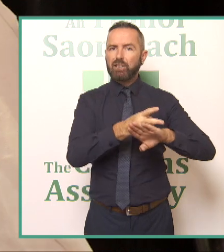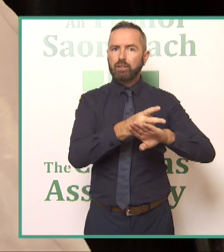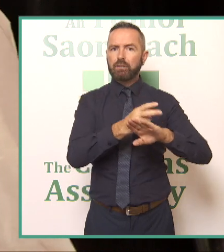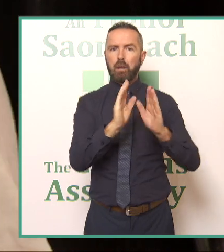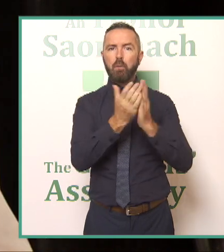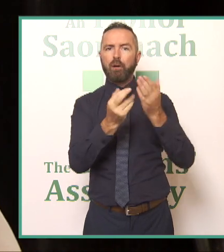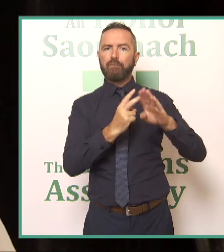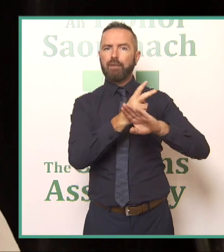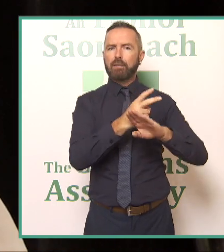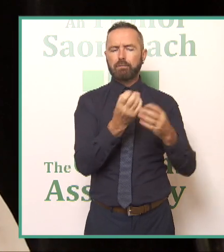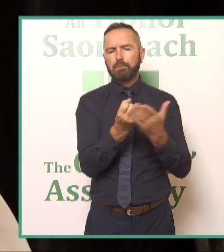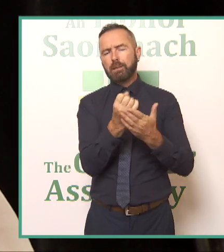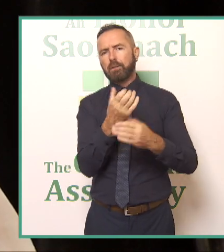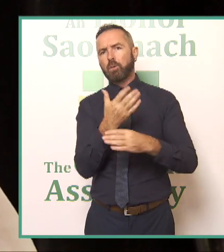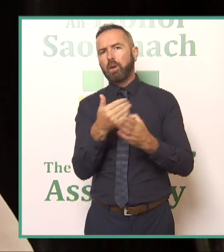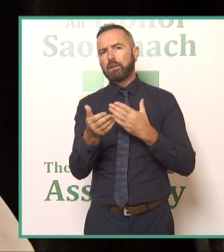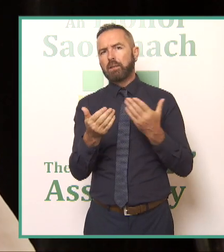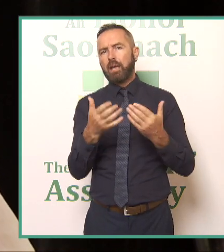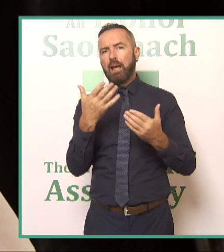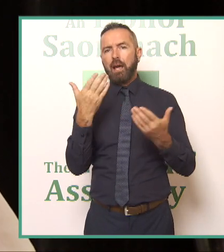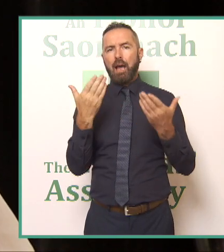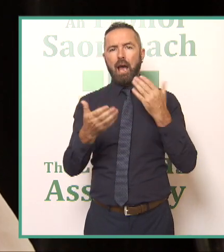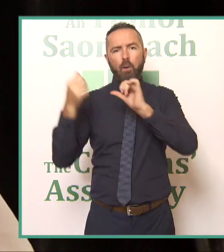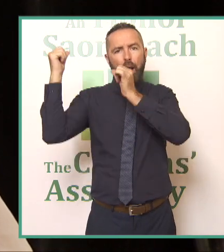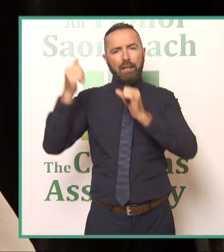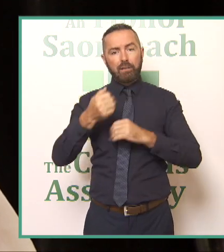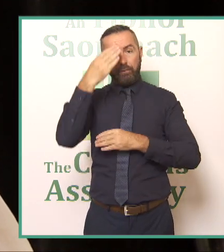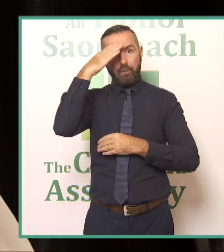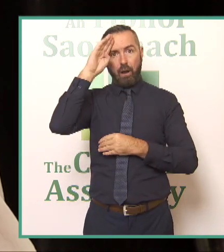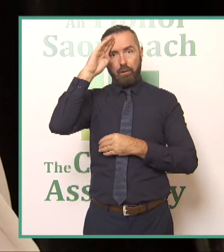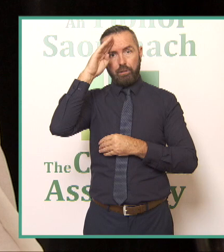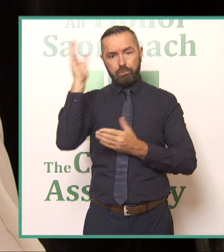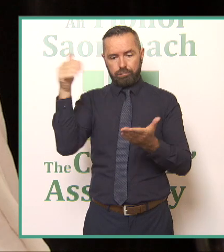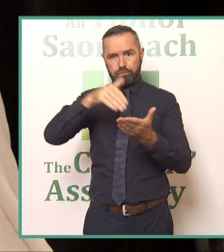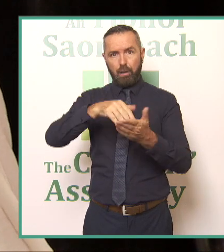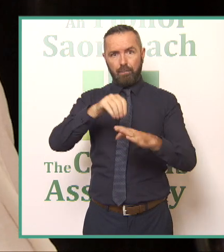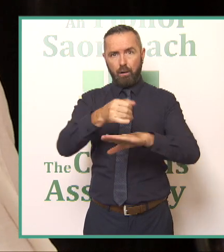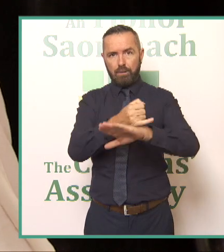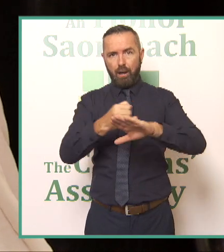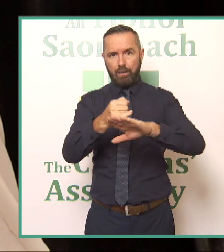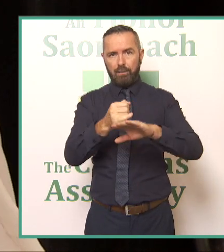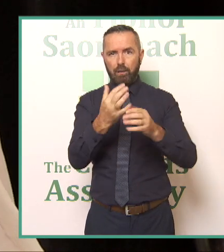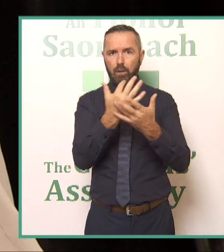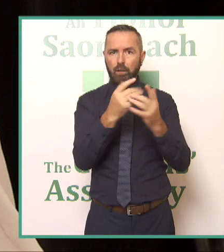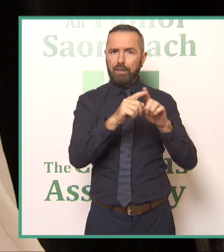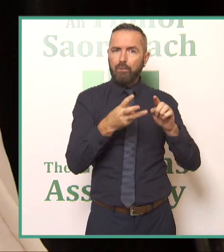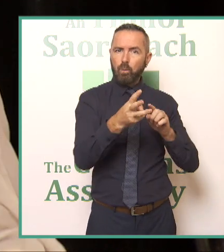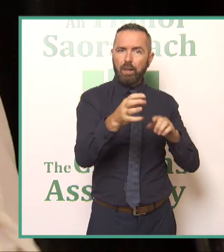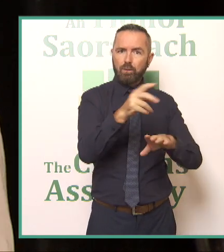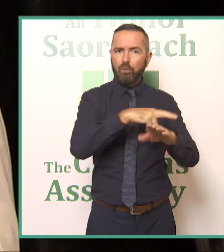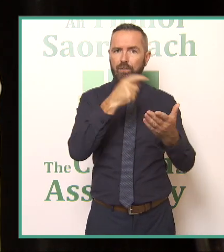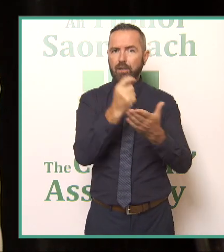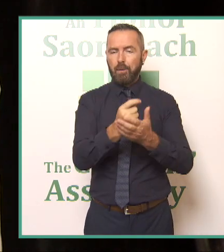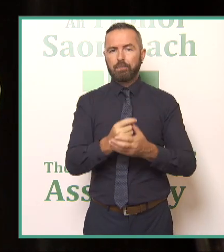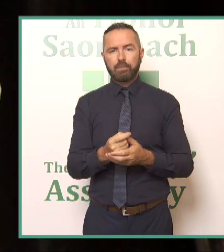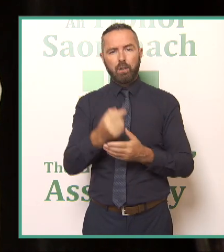of Invasions describes how the ancestors of the Irish came to the island in several waves over time. So